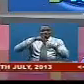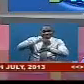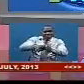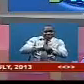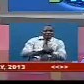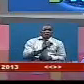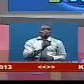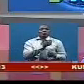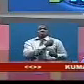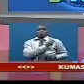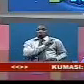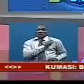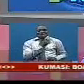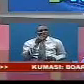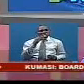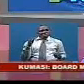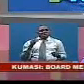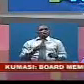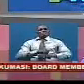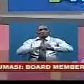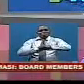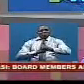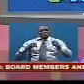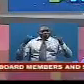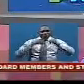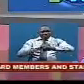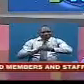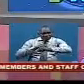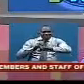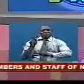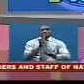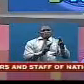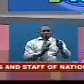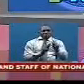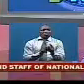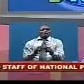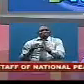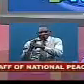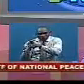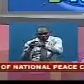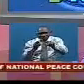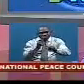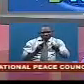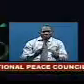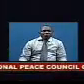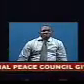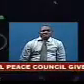commune with the Lord, or just stay out to have fun, the men in uniform are wide awake and keeping us